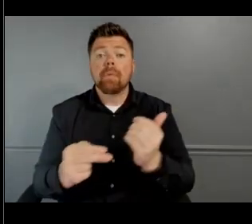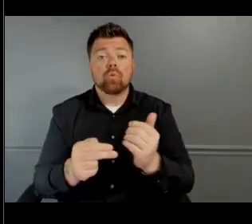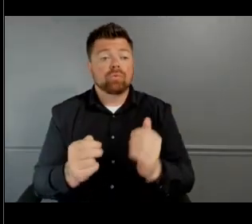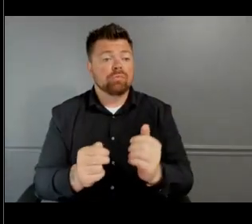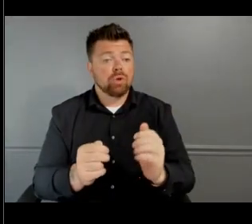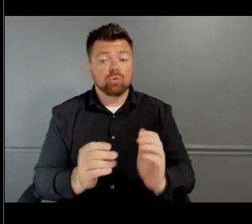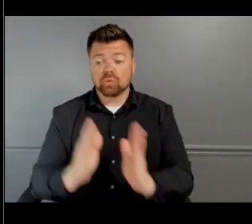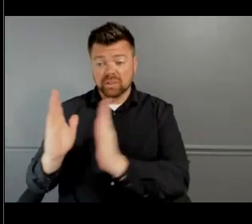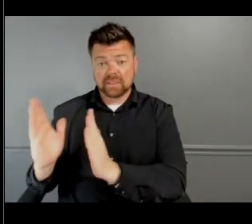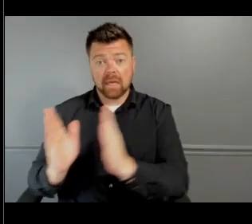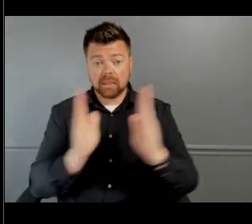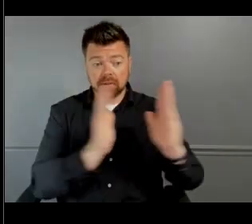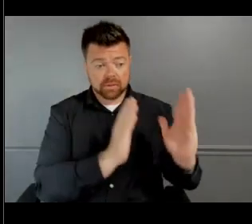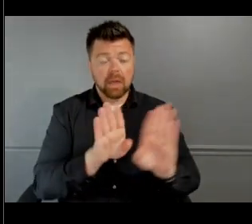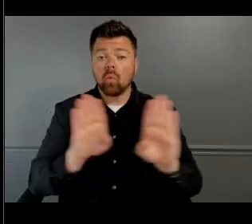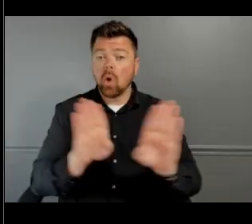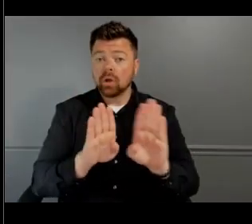back wall.